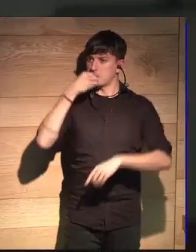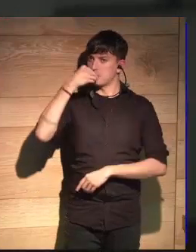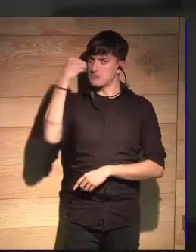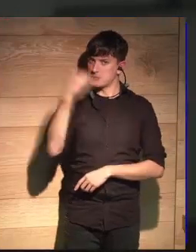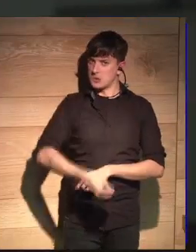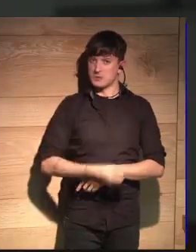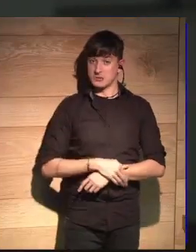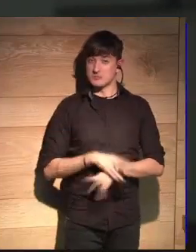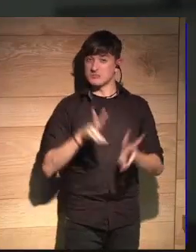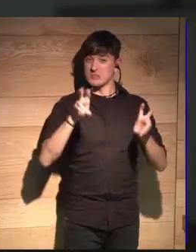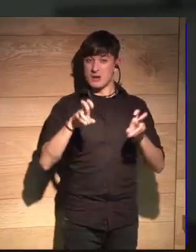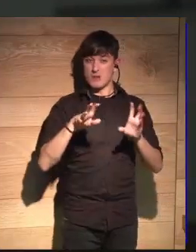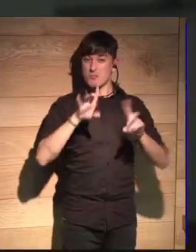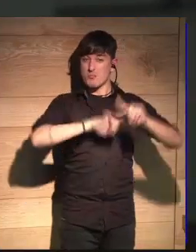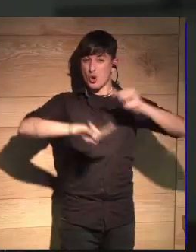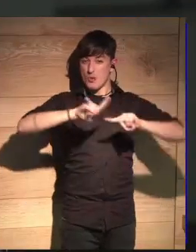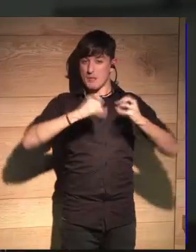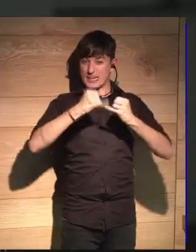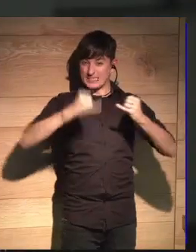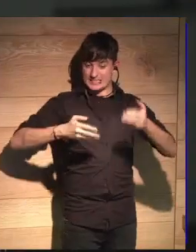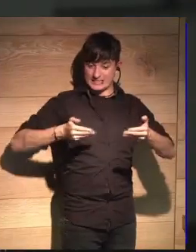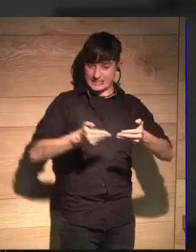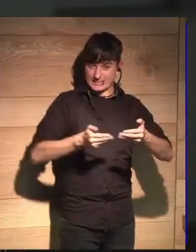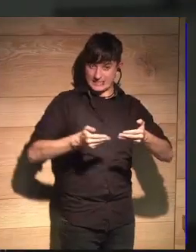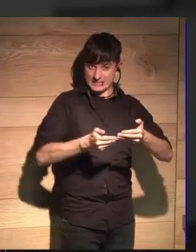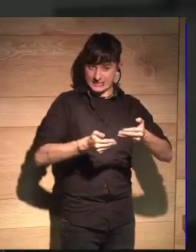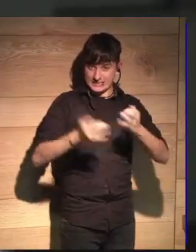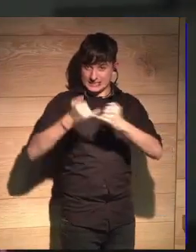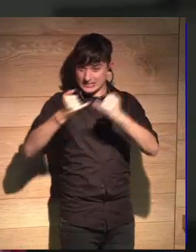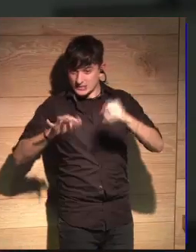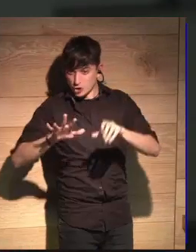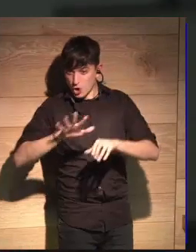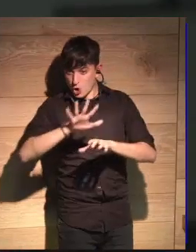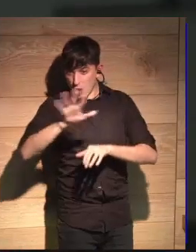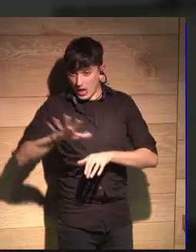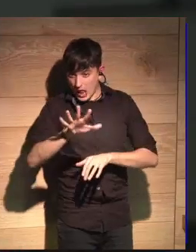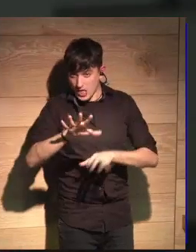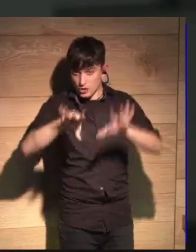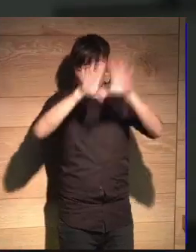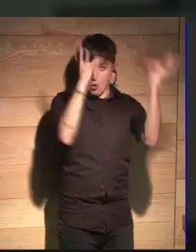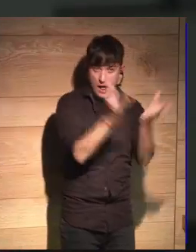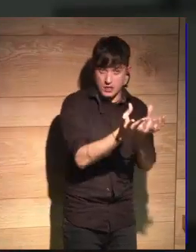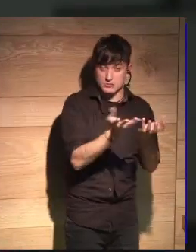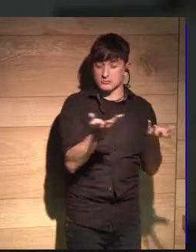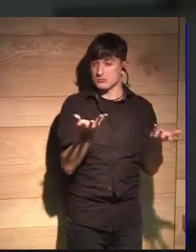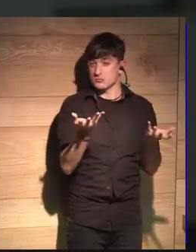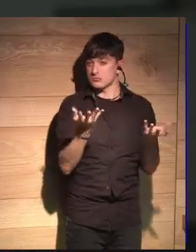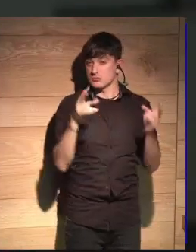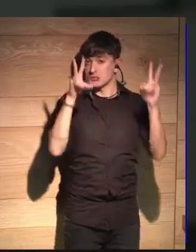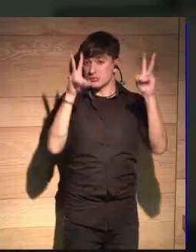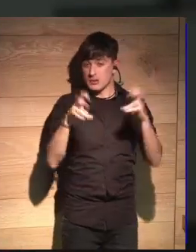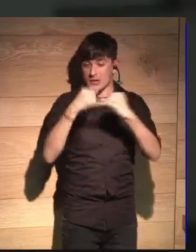long-term crises, and issues about local crises and global crises. On the question of local crises versus global